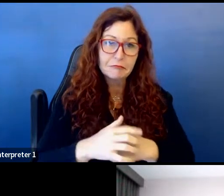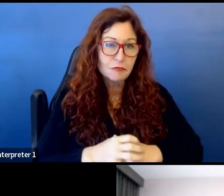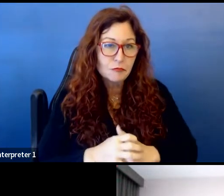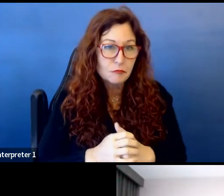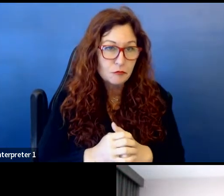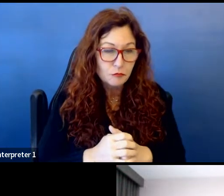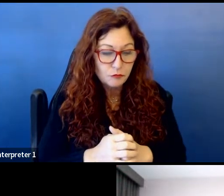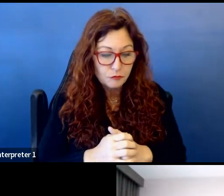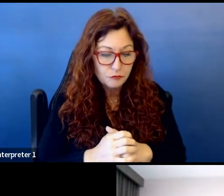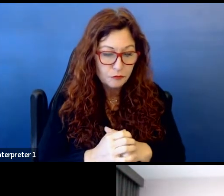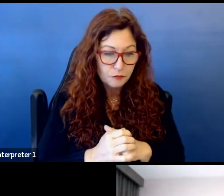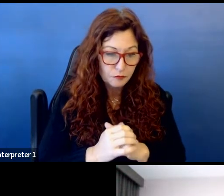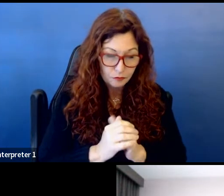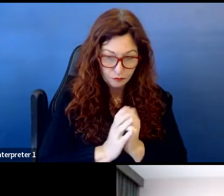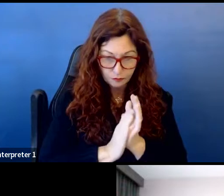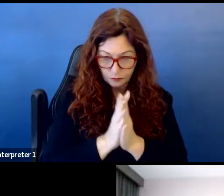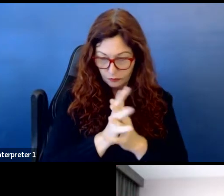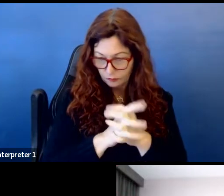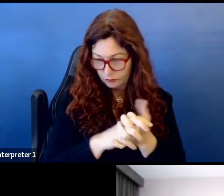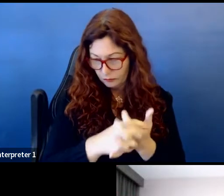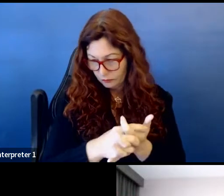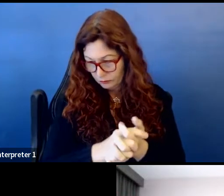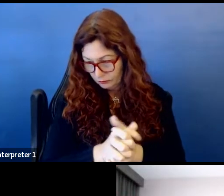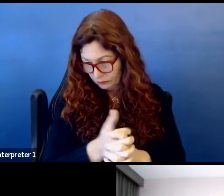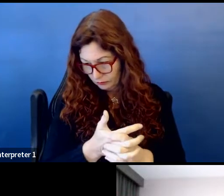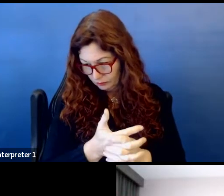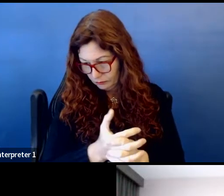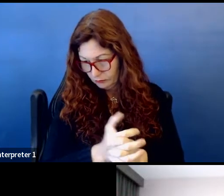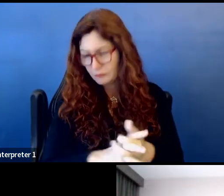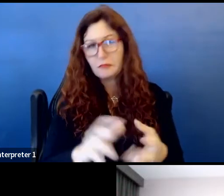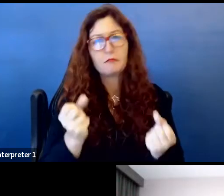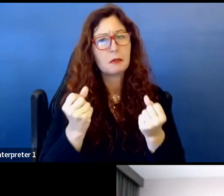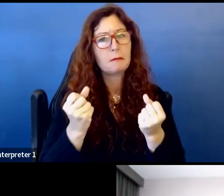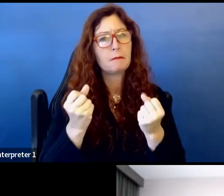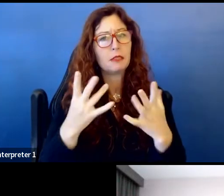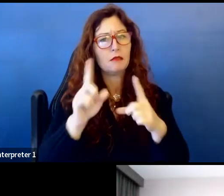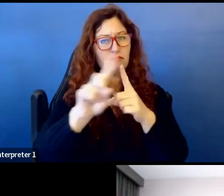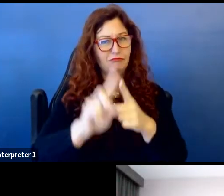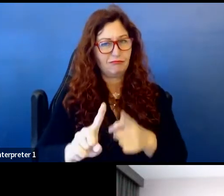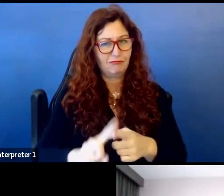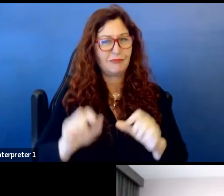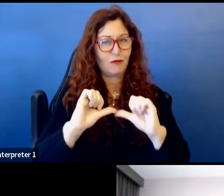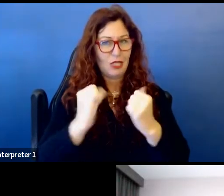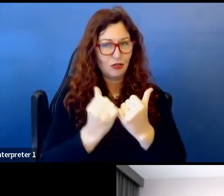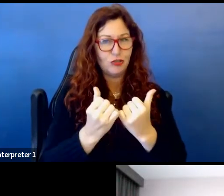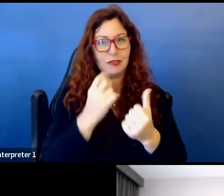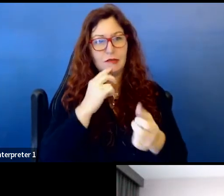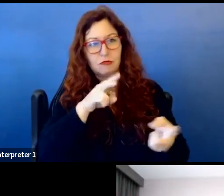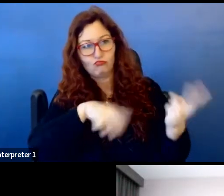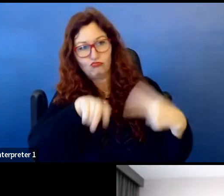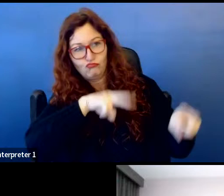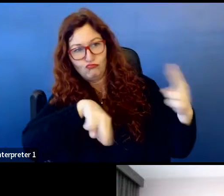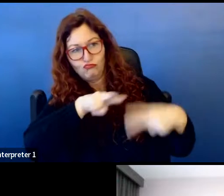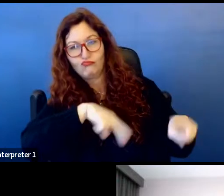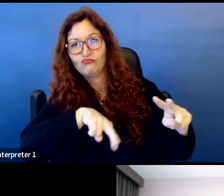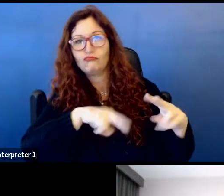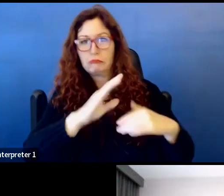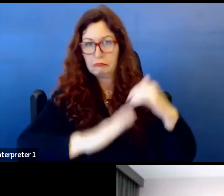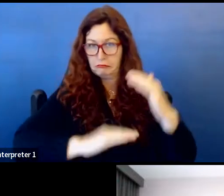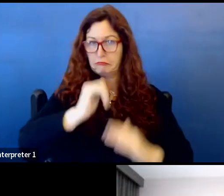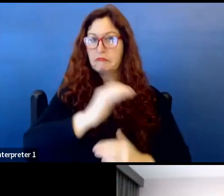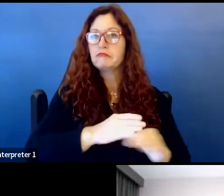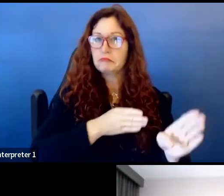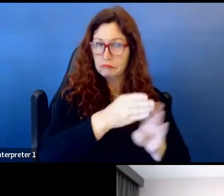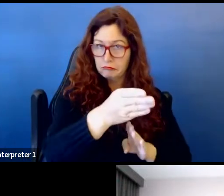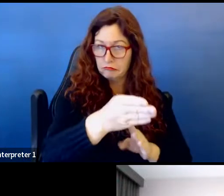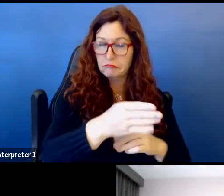uh that regulate various aspects of the construction industry as my colleague commissioner saunderling mentioned earlier and